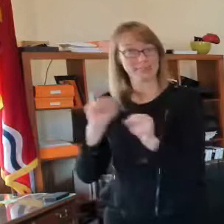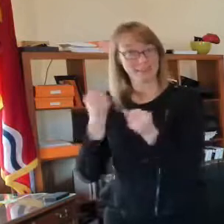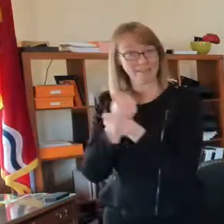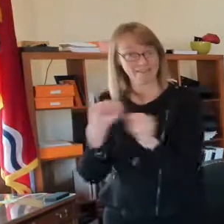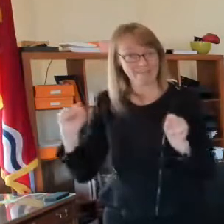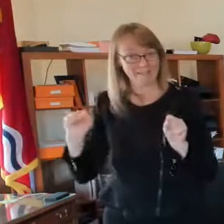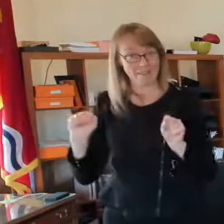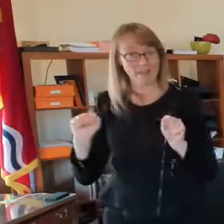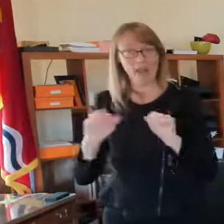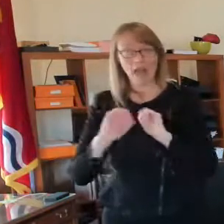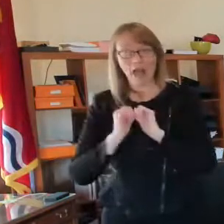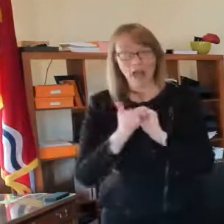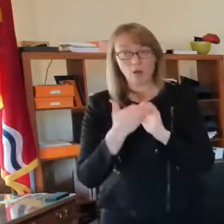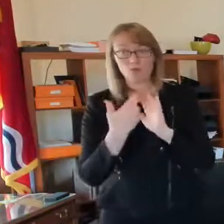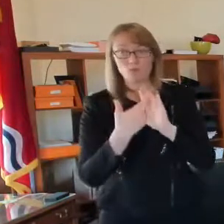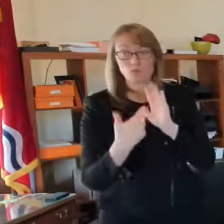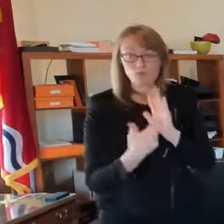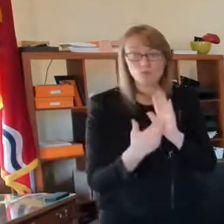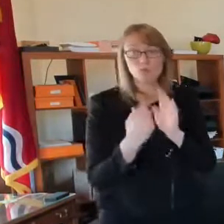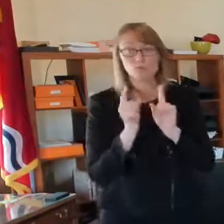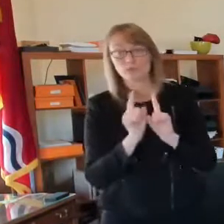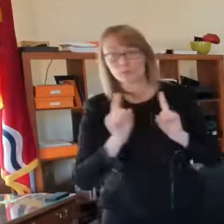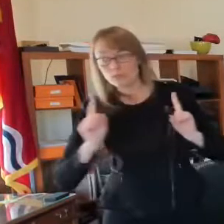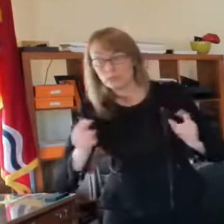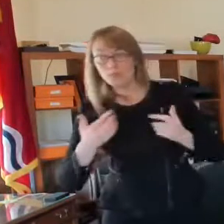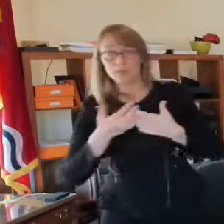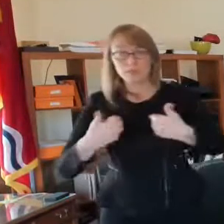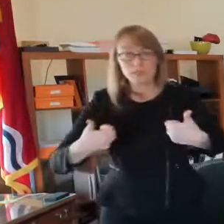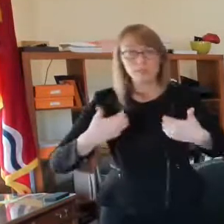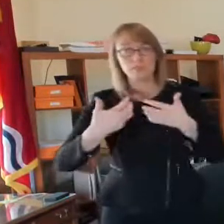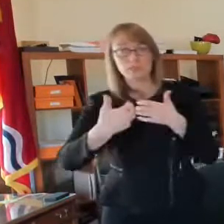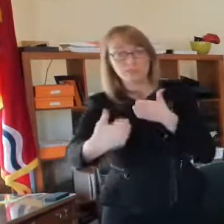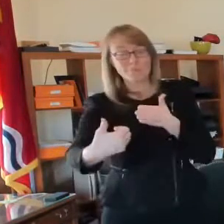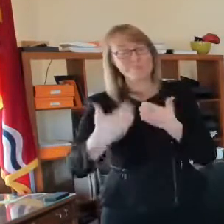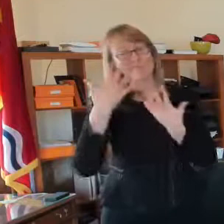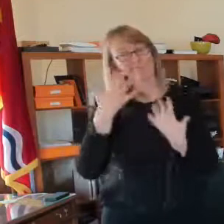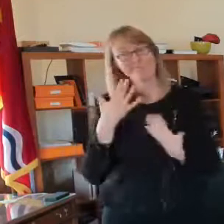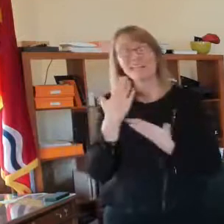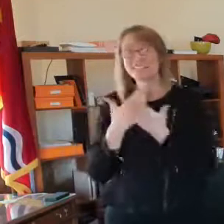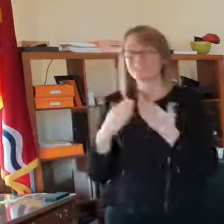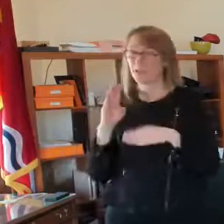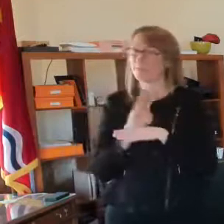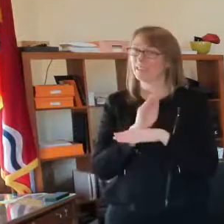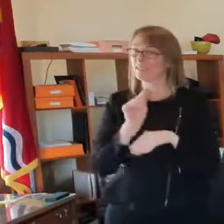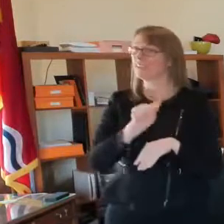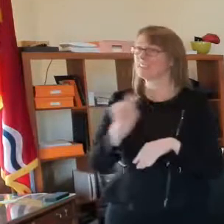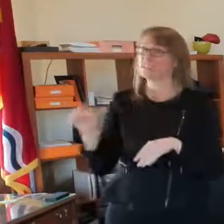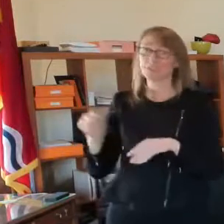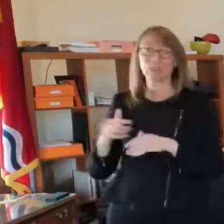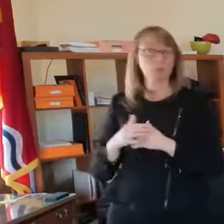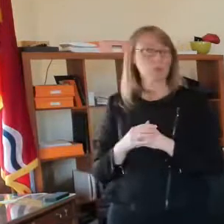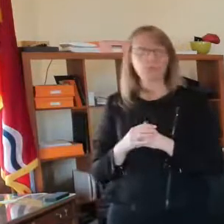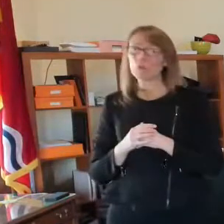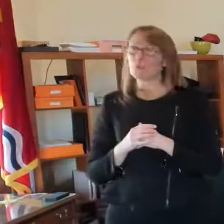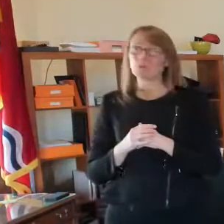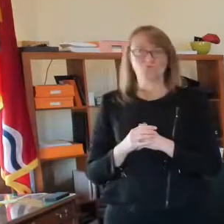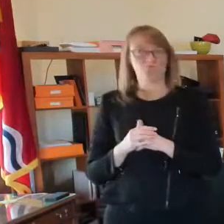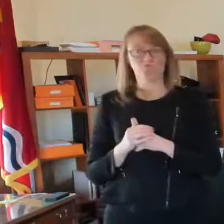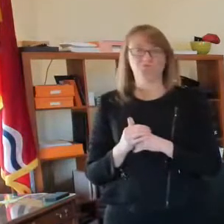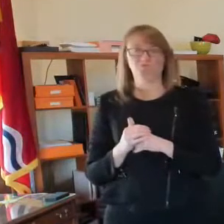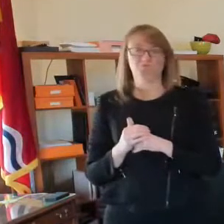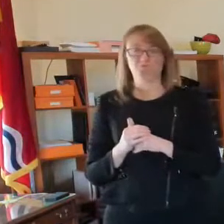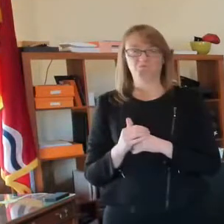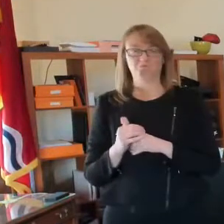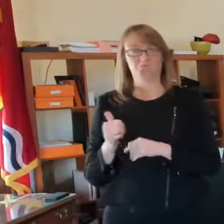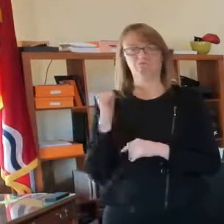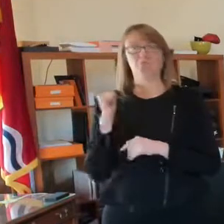mask wearing, and we've done a good job of that. I mean, unfortunately, there are a few businesses that have not been willing to